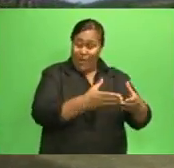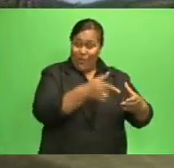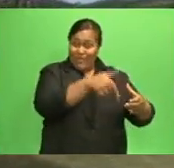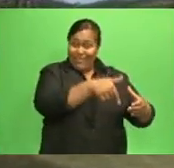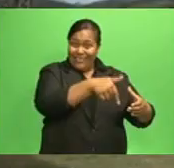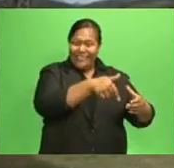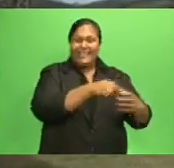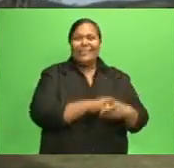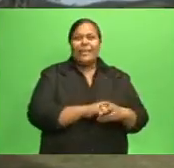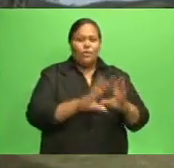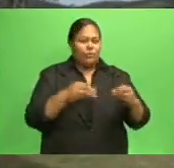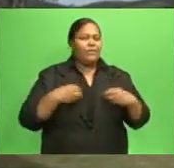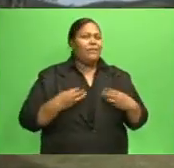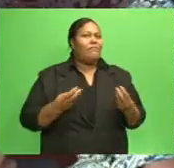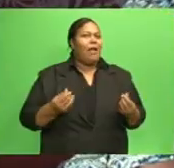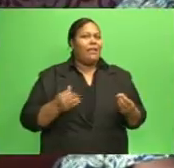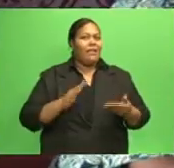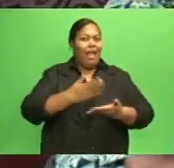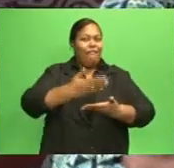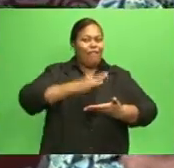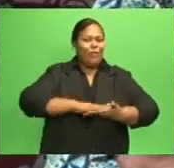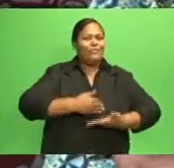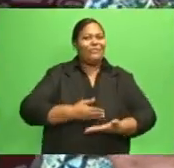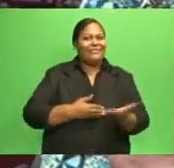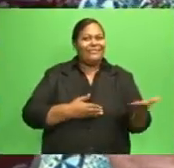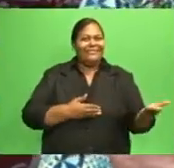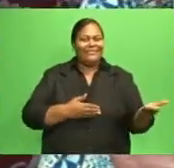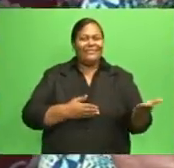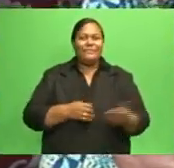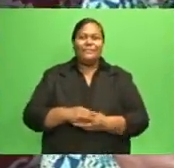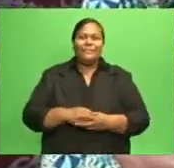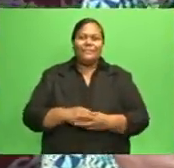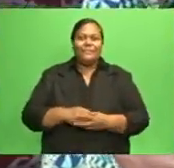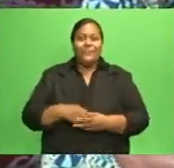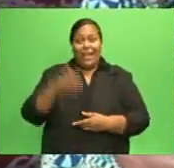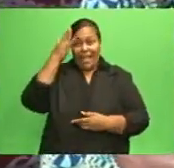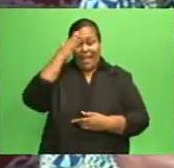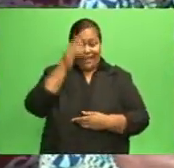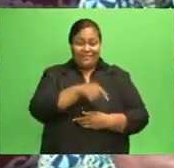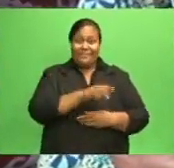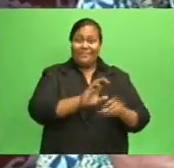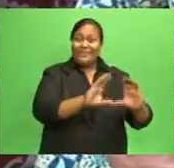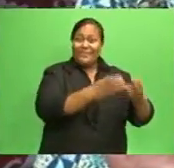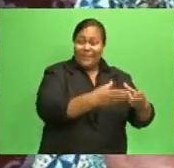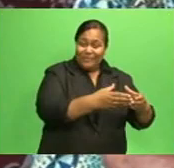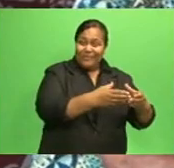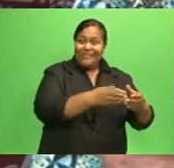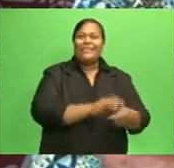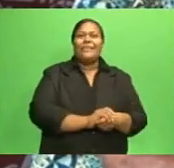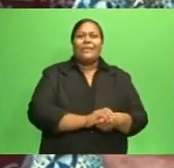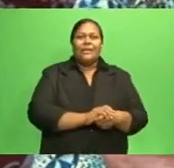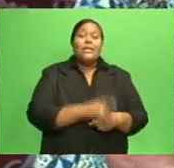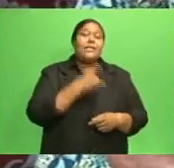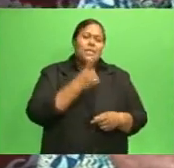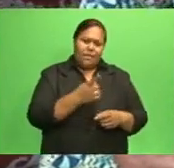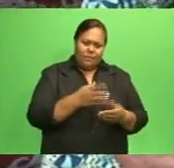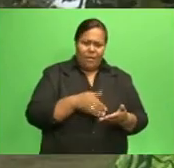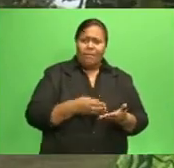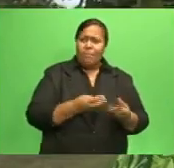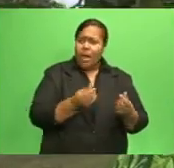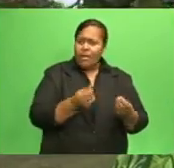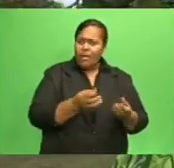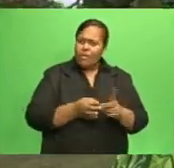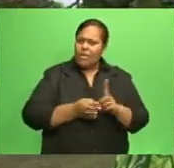money. They've received the envelopes. Head of Matangali Serrao, Isikeli Waisenga, says the payout will help improve their livelihoods.